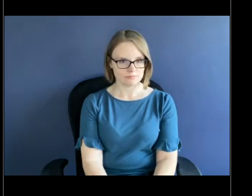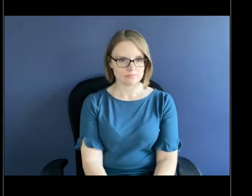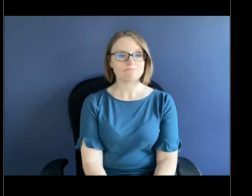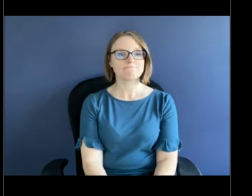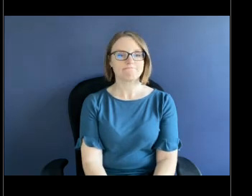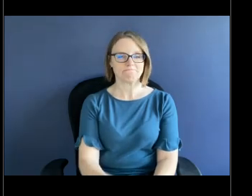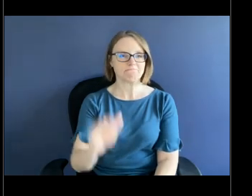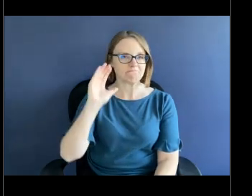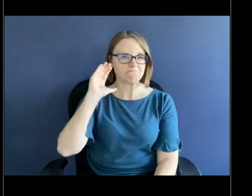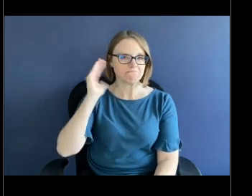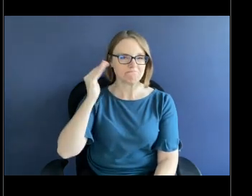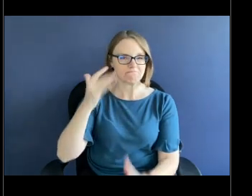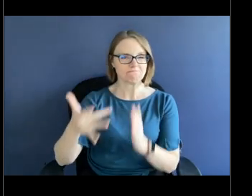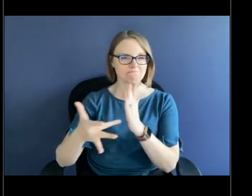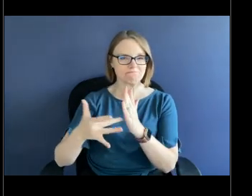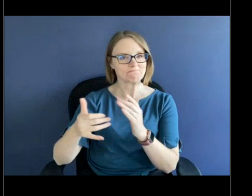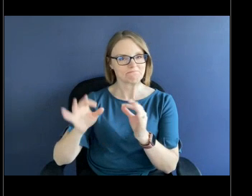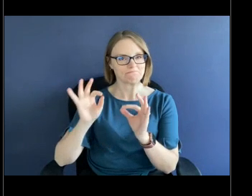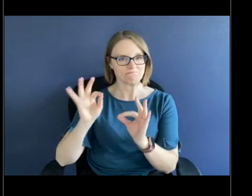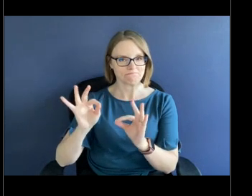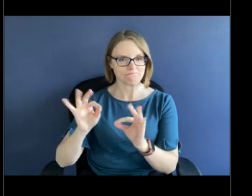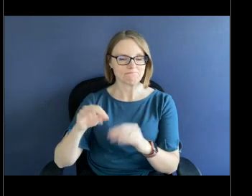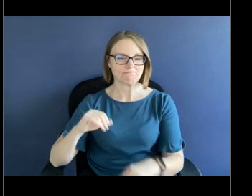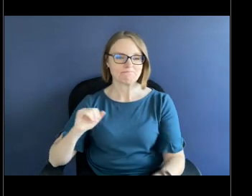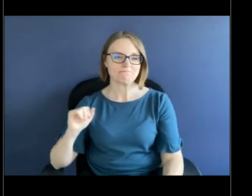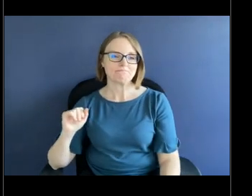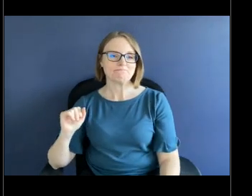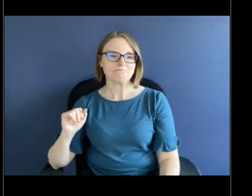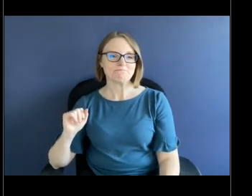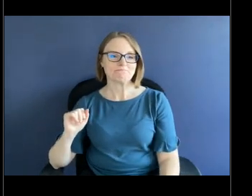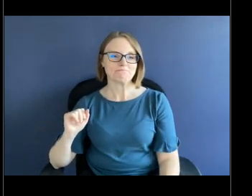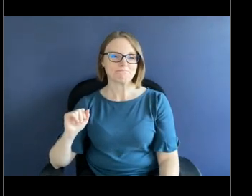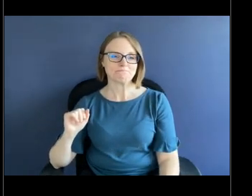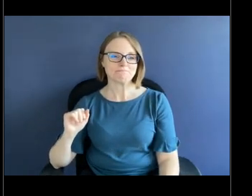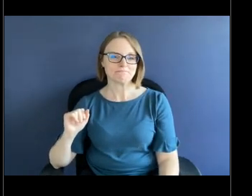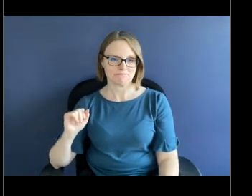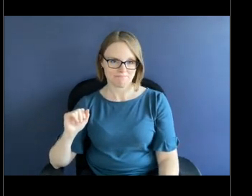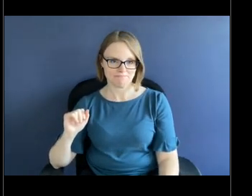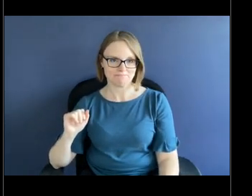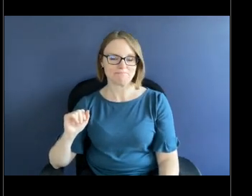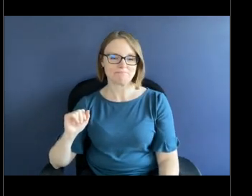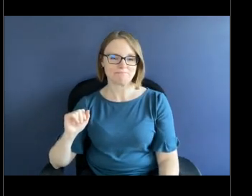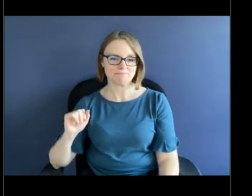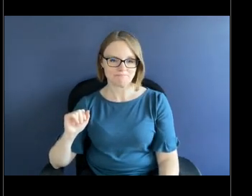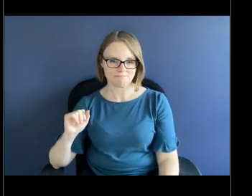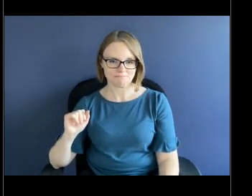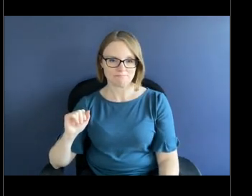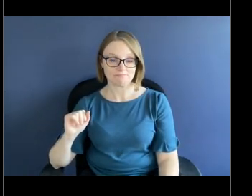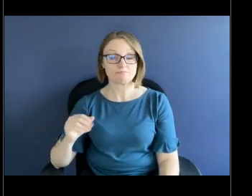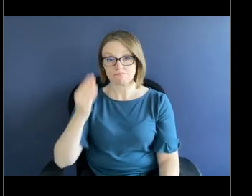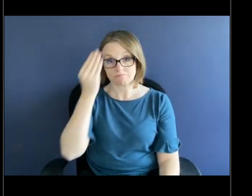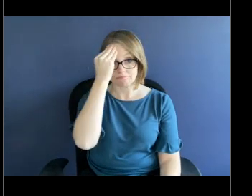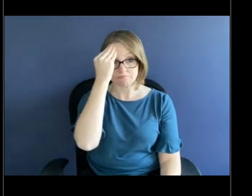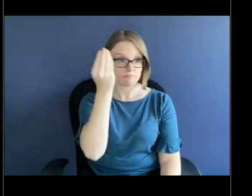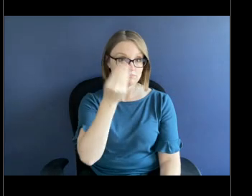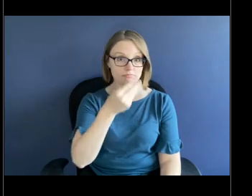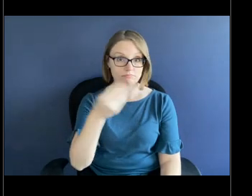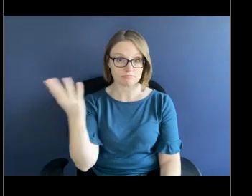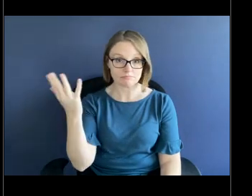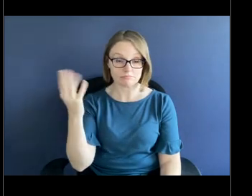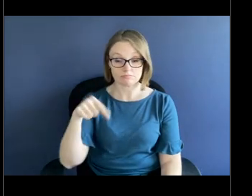All right, it looks like we are back in the swing of things. And as a note,